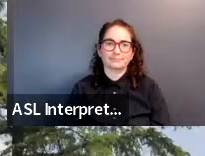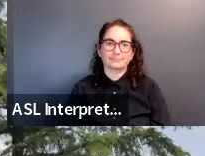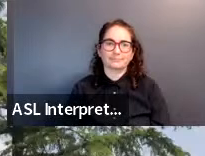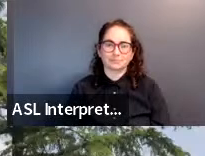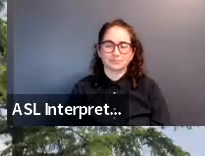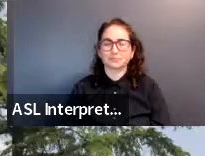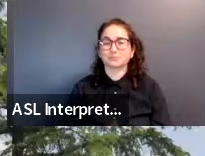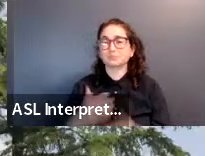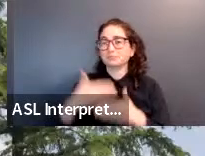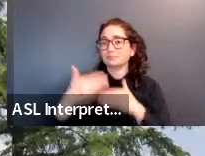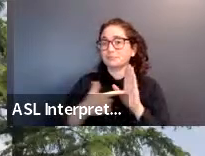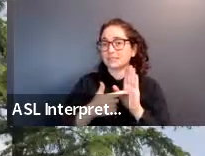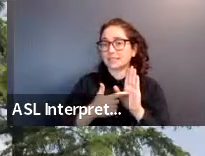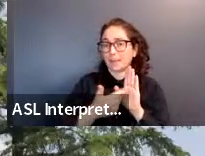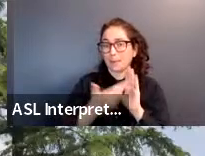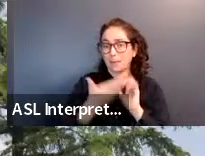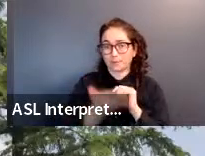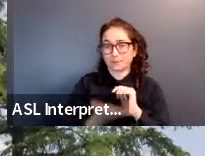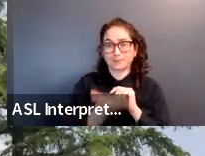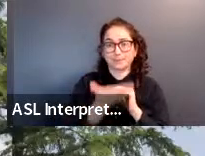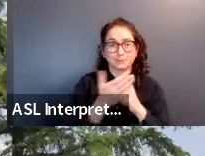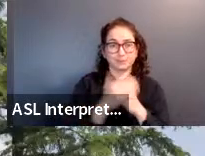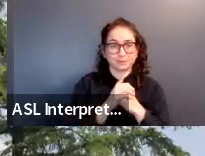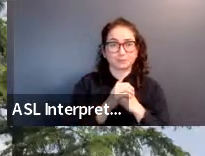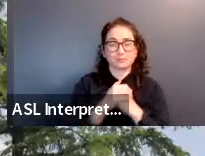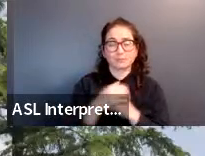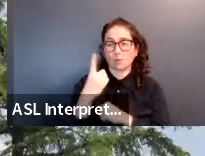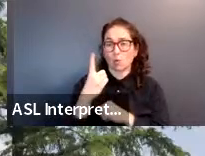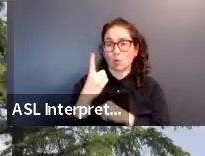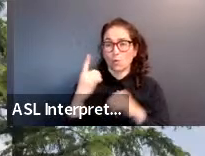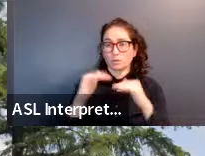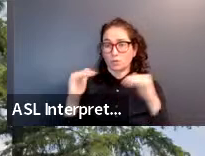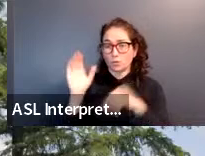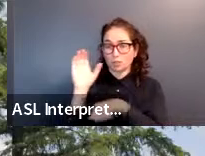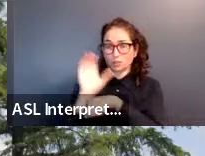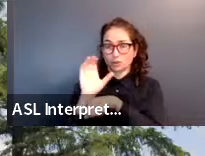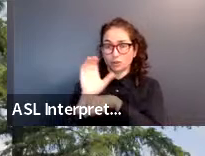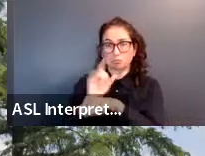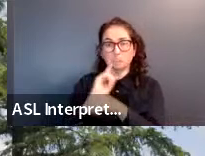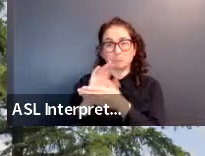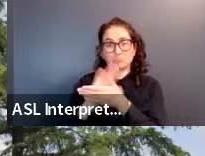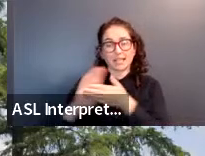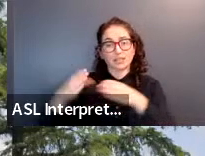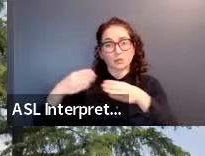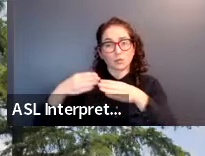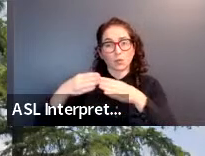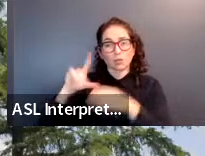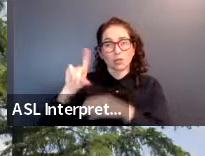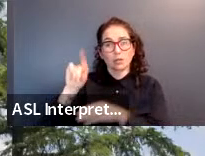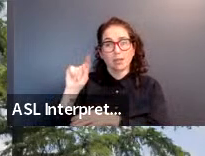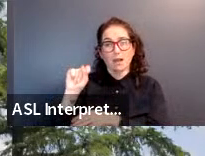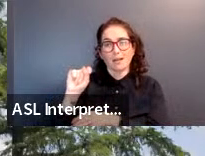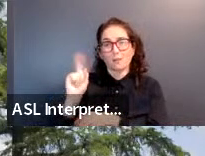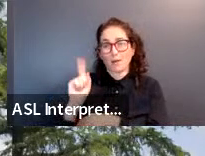Next example. Here we have a one-story church on a nice corner lot in